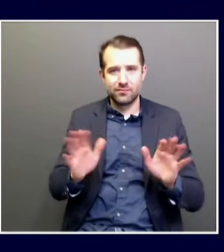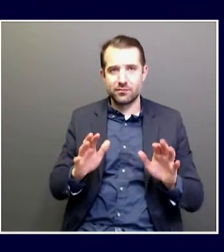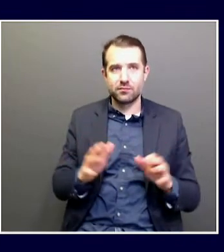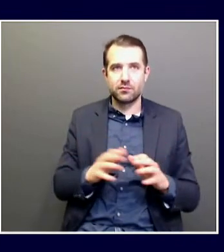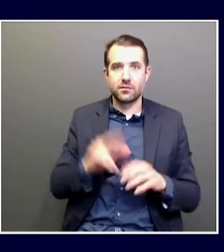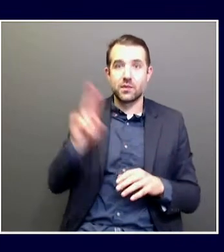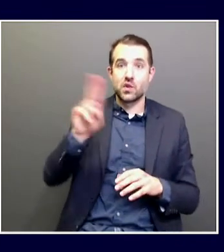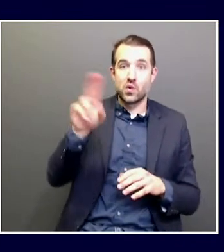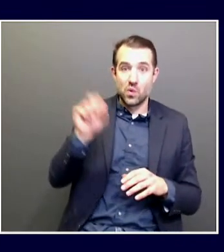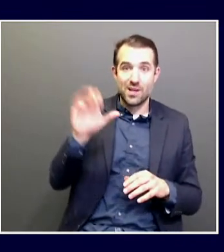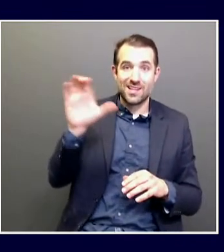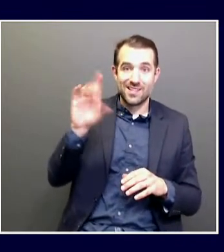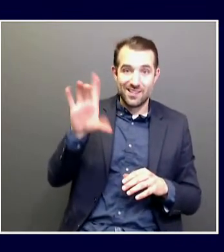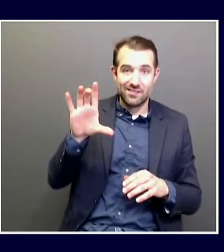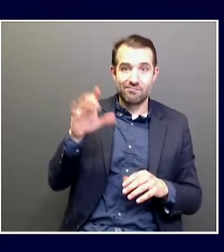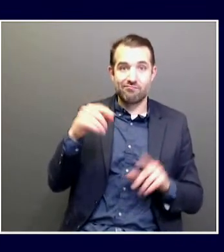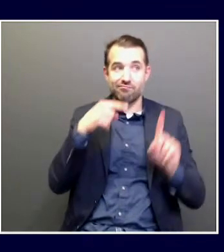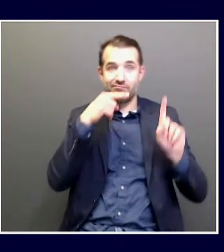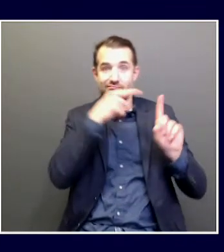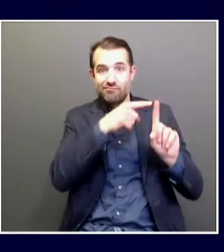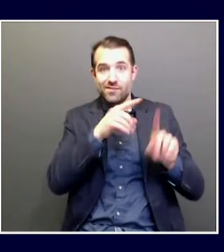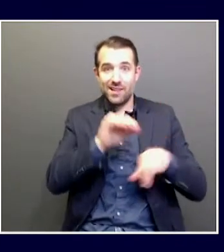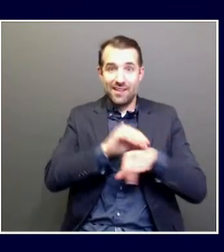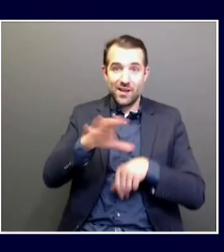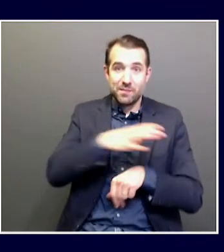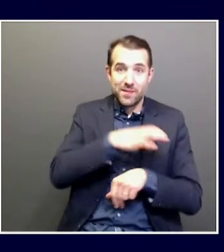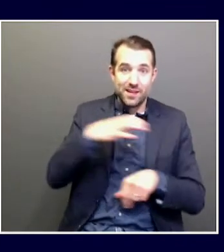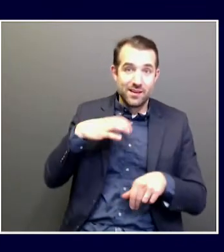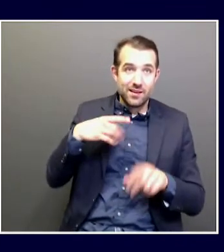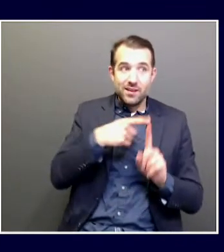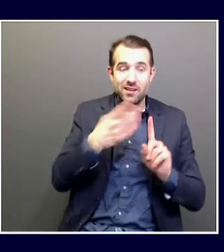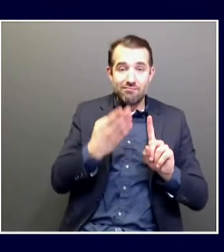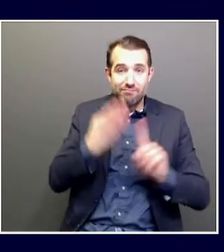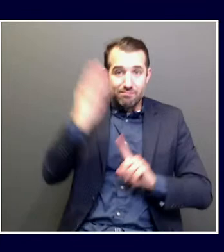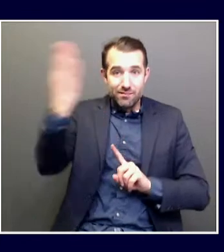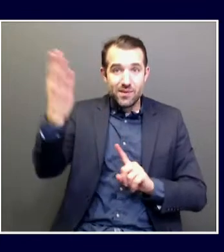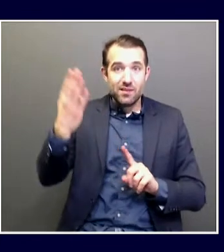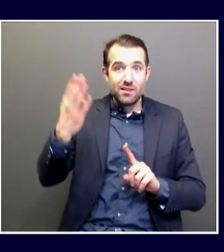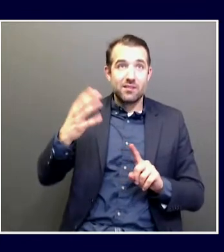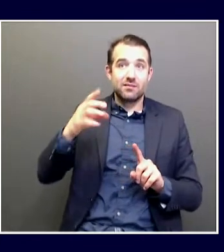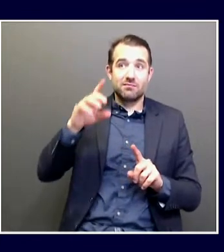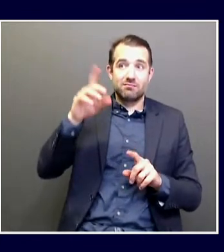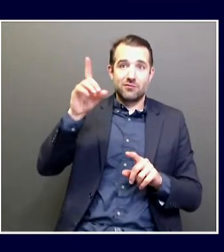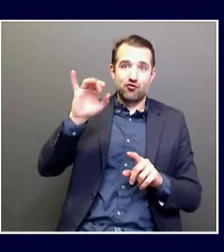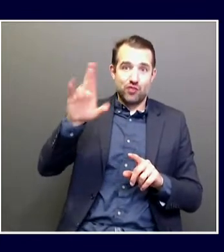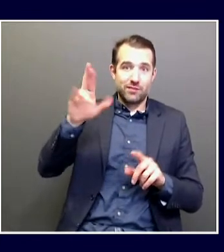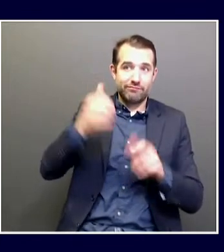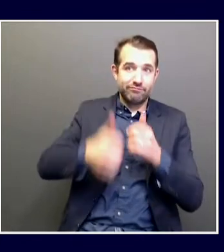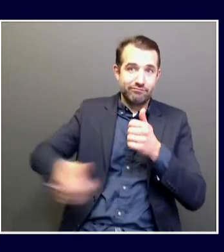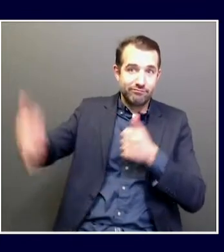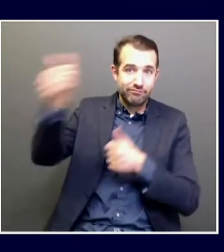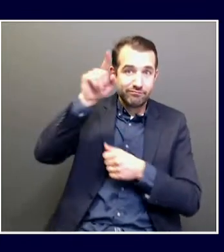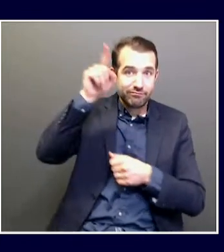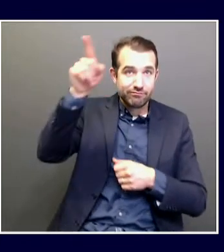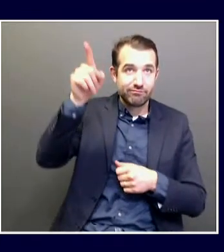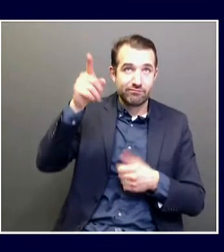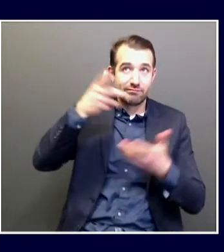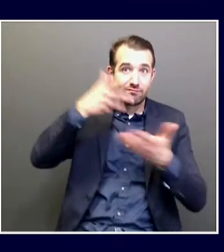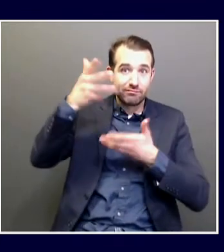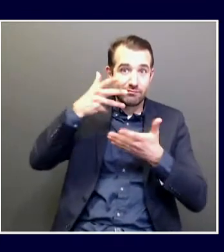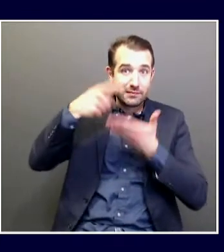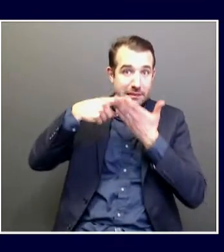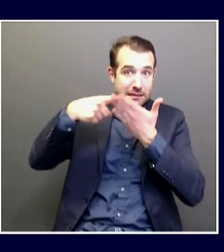which is then sent up to the director for her review, took a holistic look at the data behind the Pfizer and